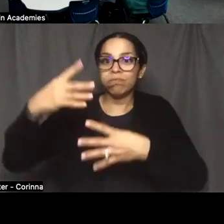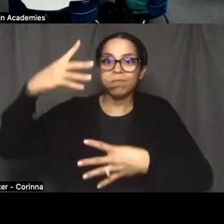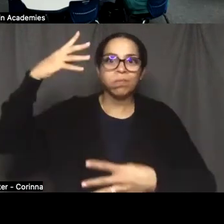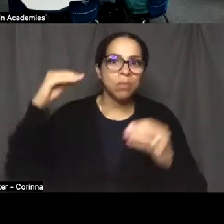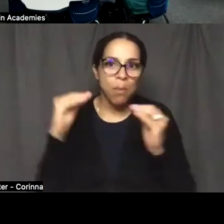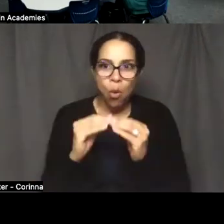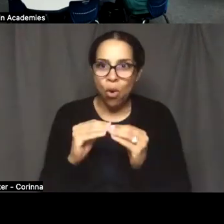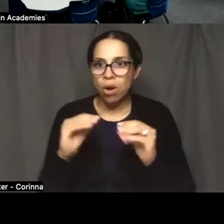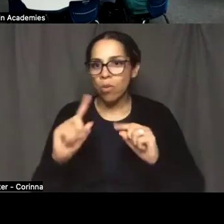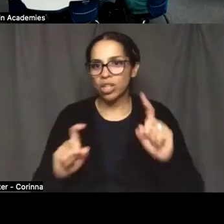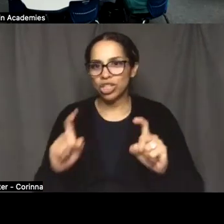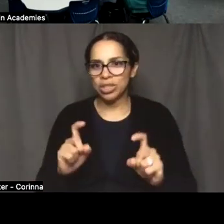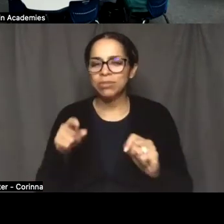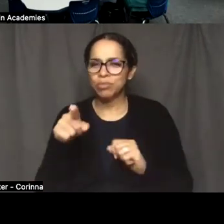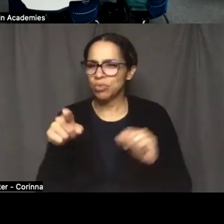other ideas of things to